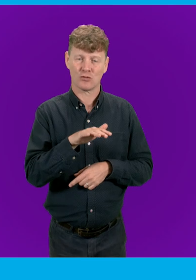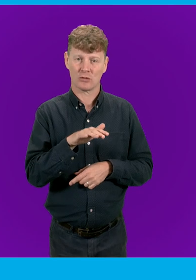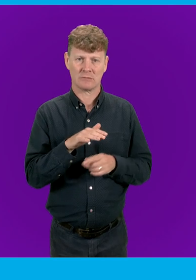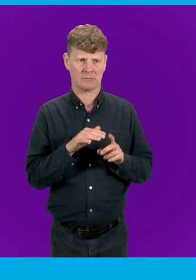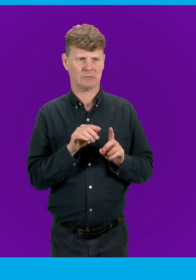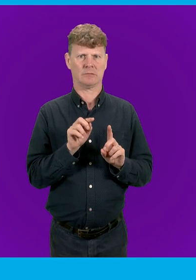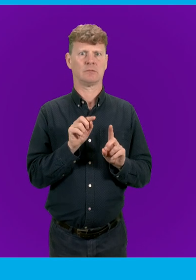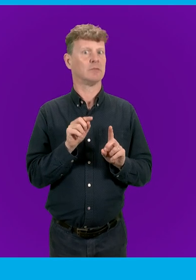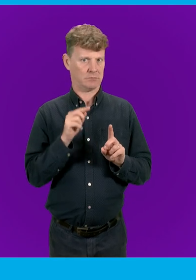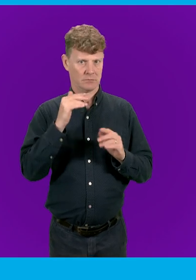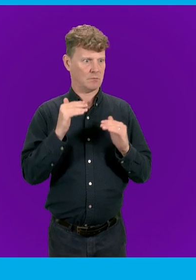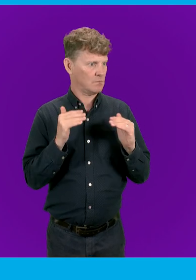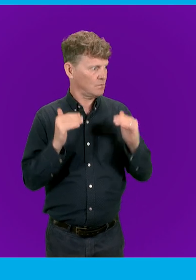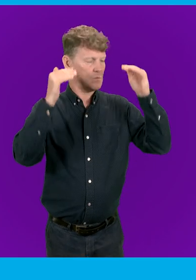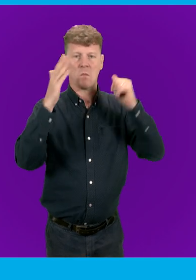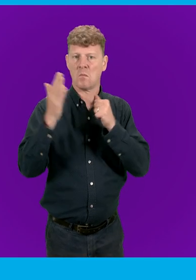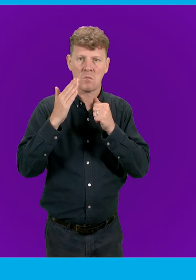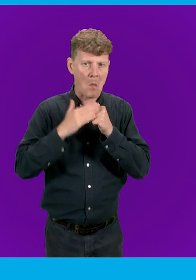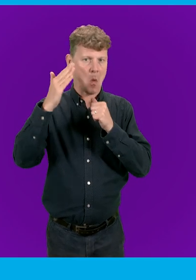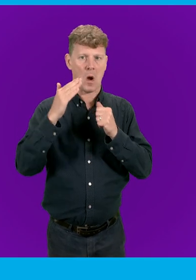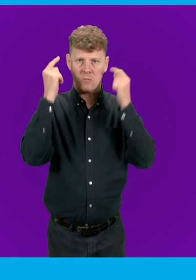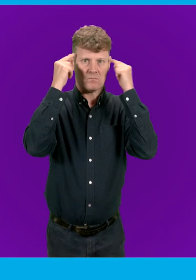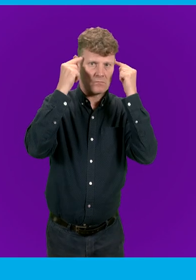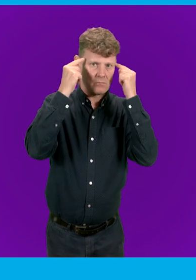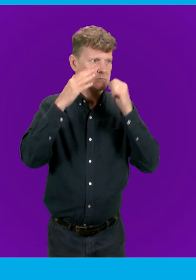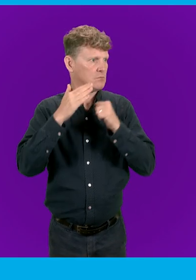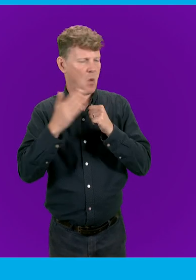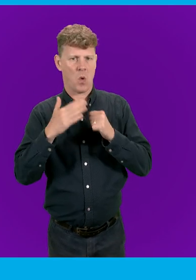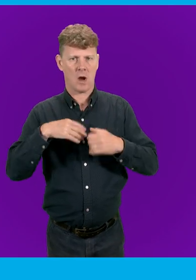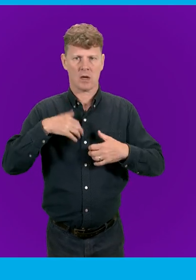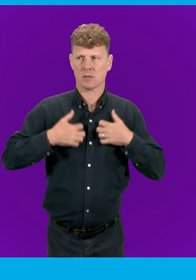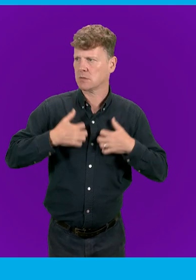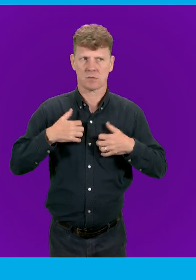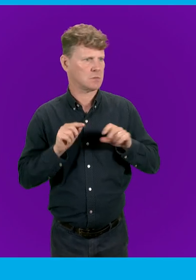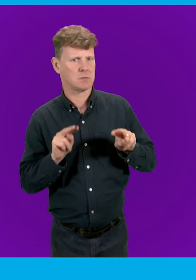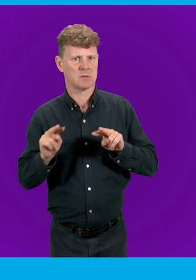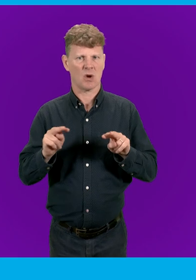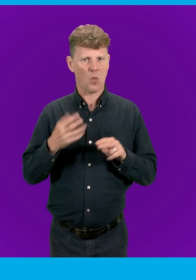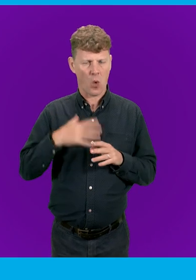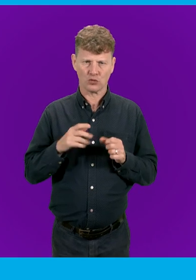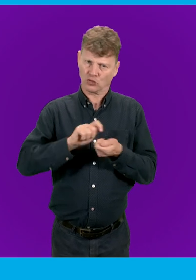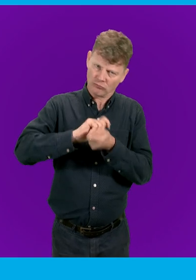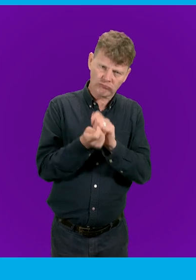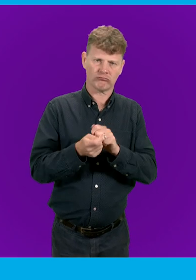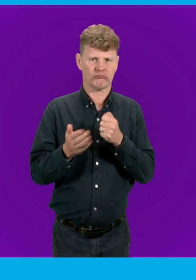those things can't be assumed, you do think about it more and you are more motivated and you are more wanting to try and address this.